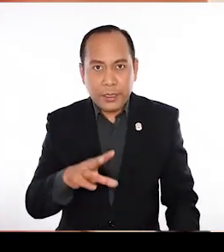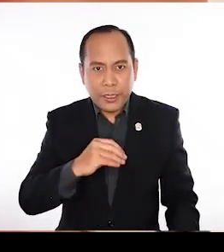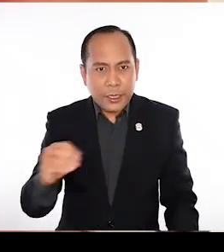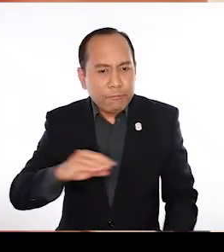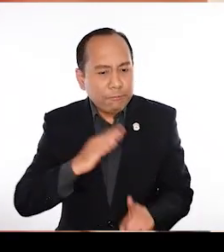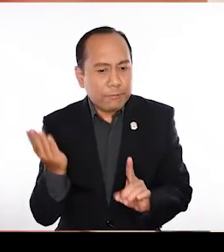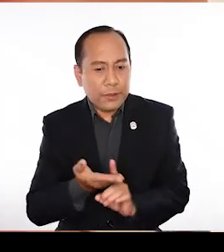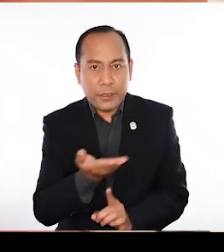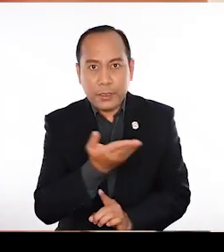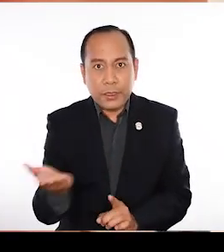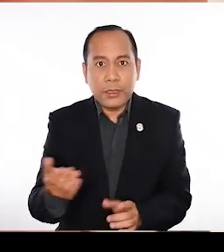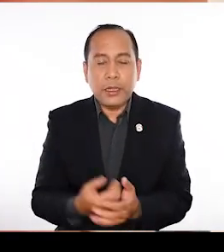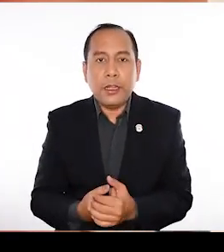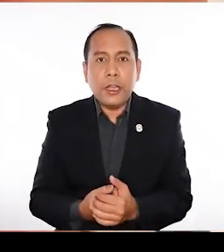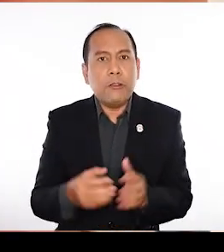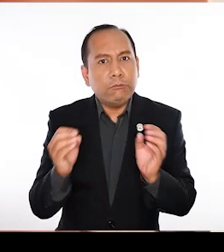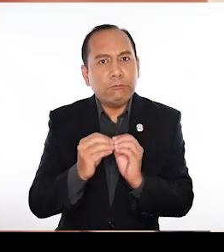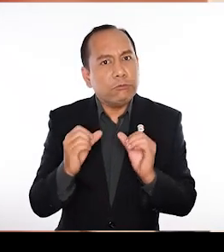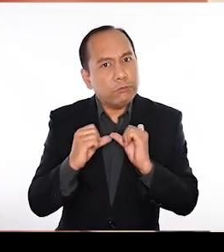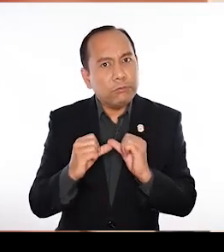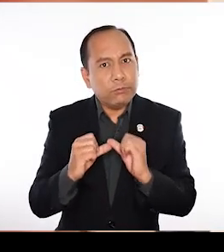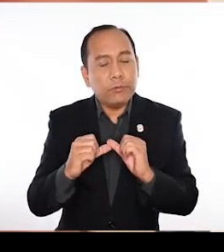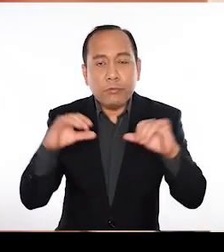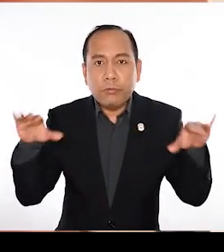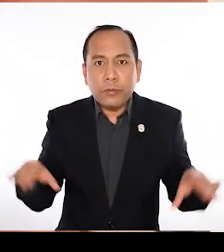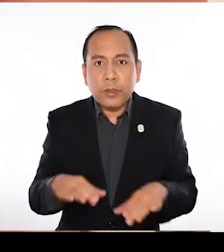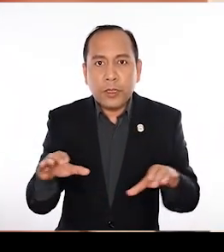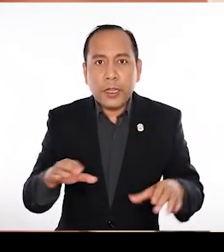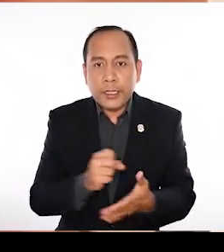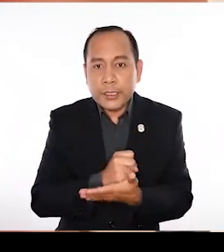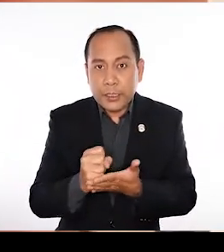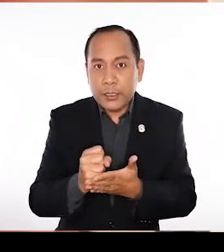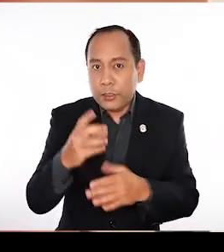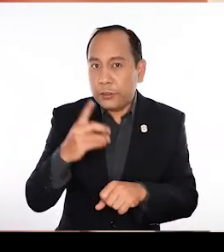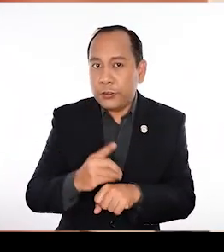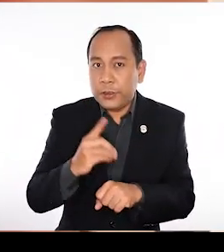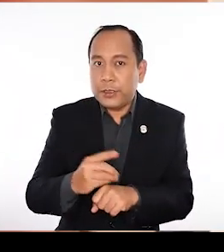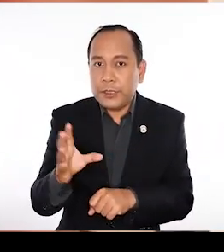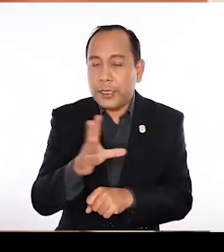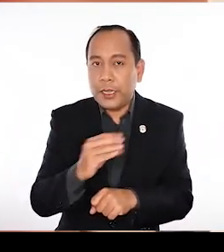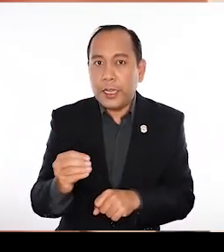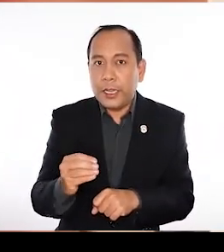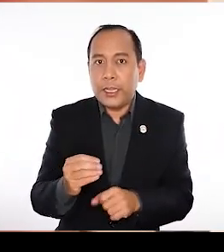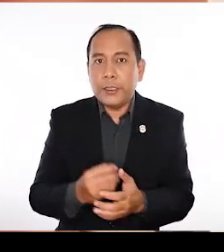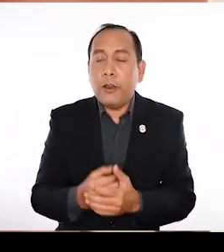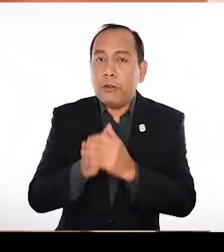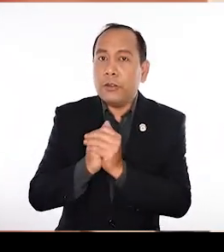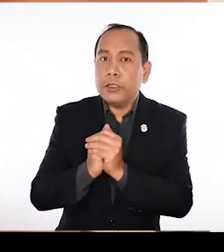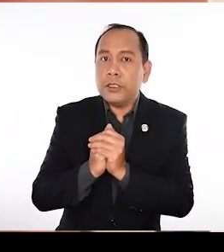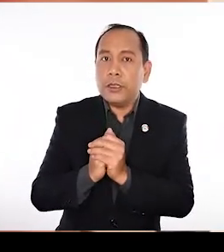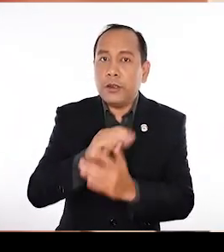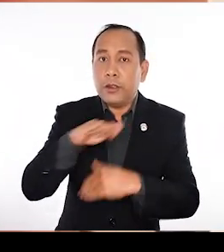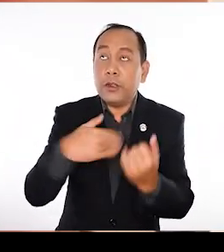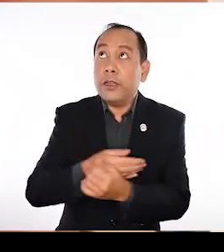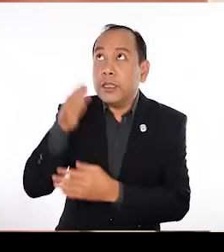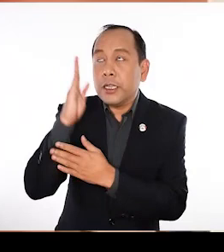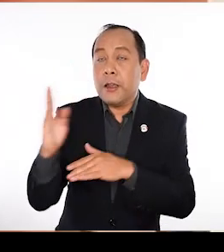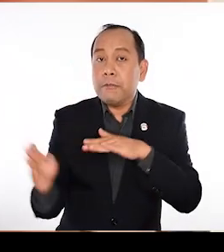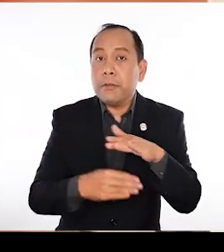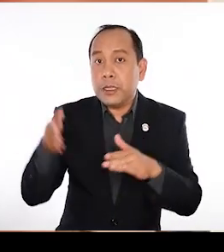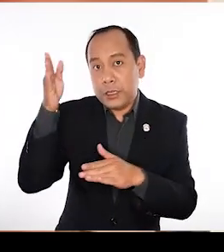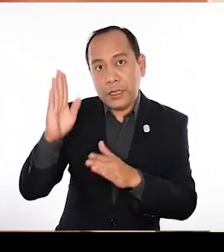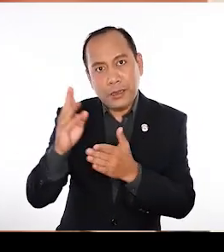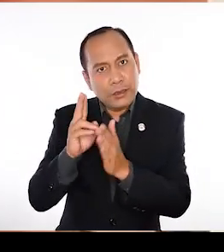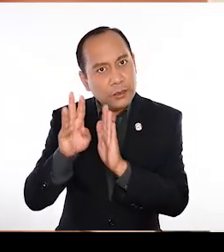motivates us to all the more continue to perform our sacred duties and to worship our Almighty God in accordance to